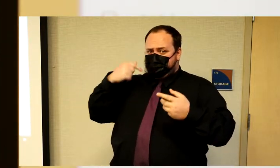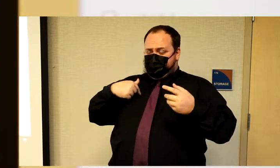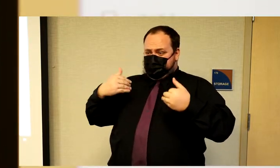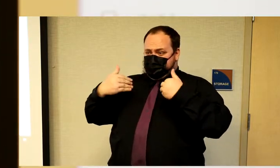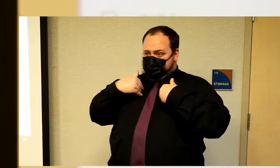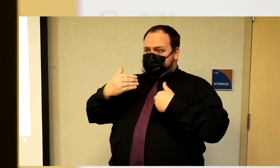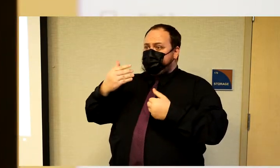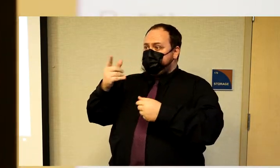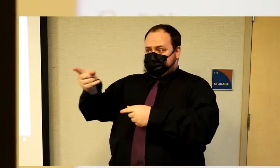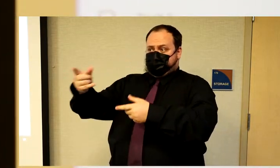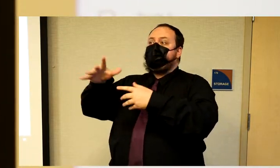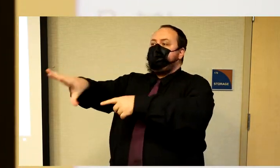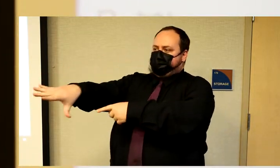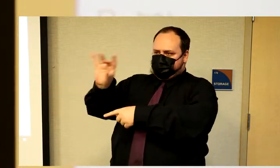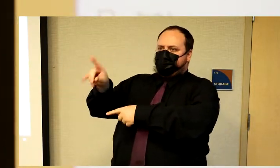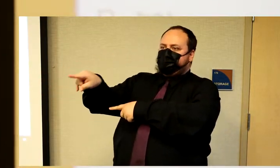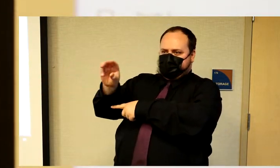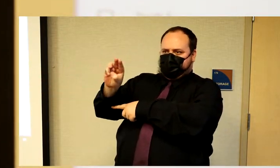in it,